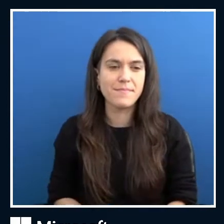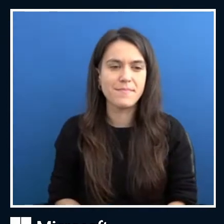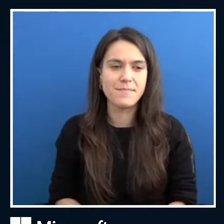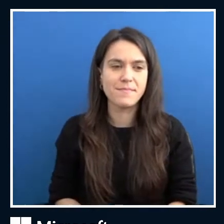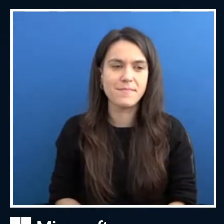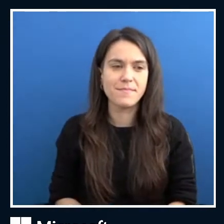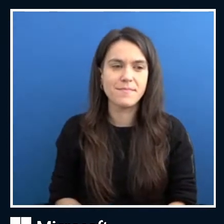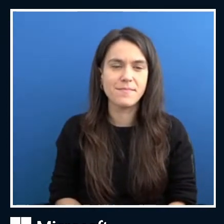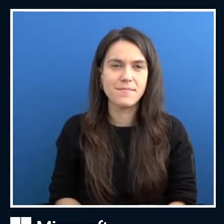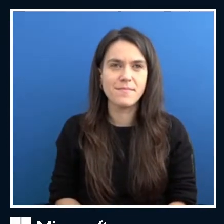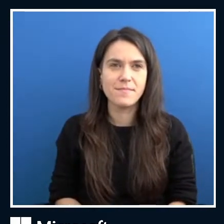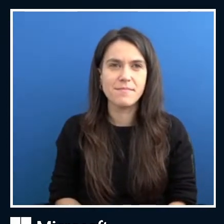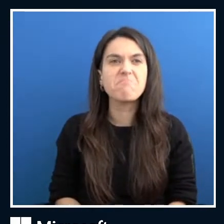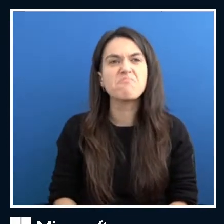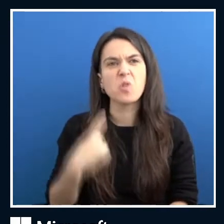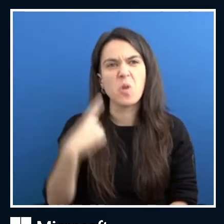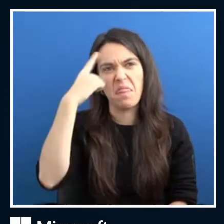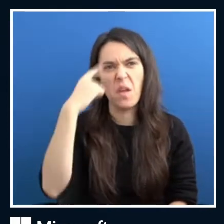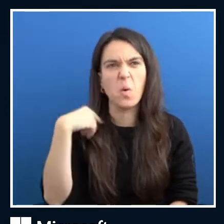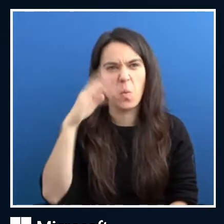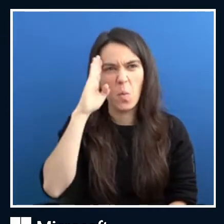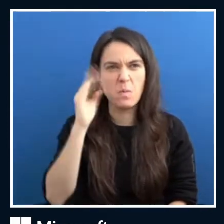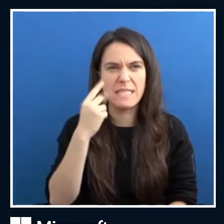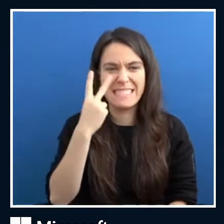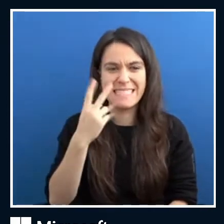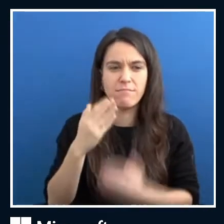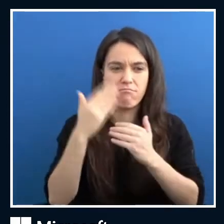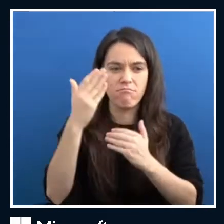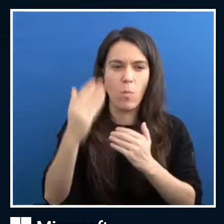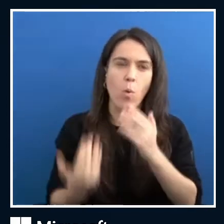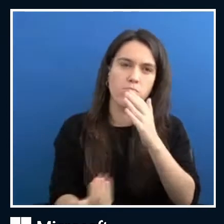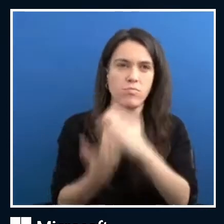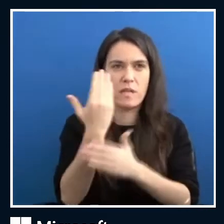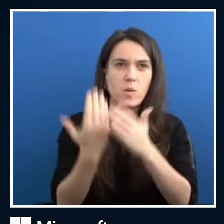more hardware innovations and keep an eye on it.